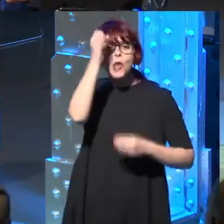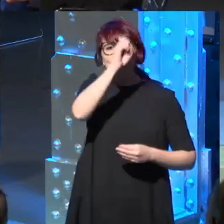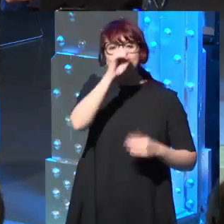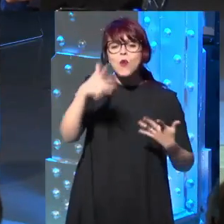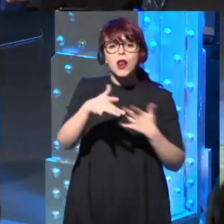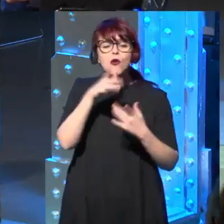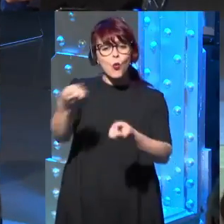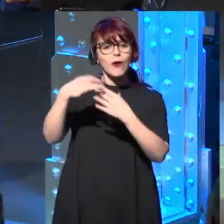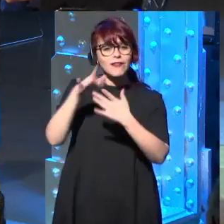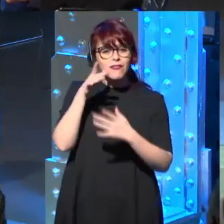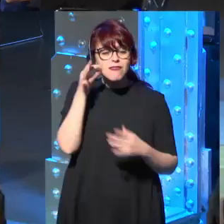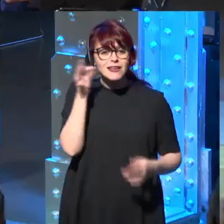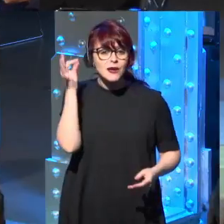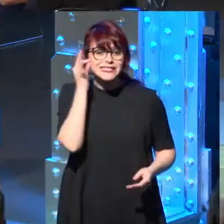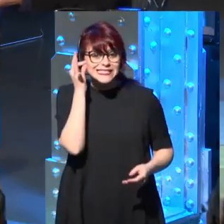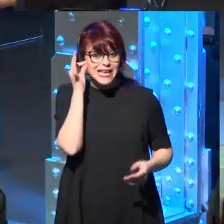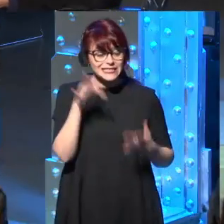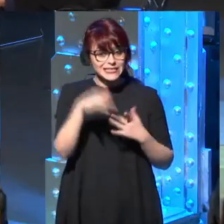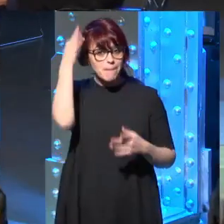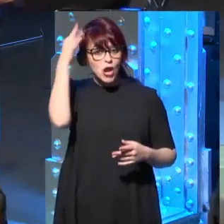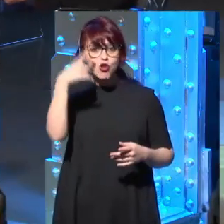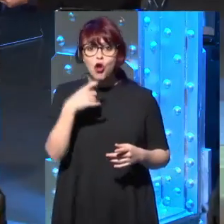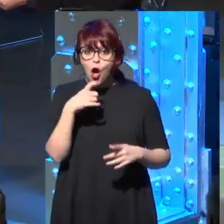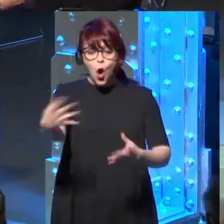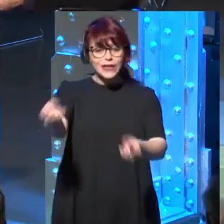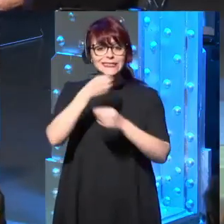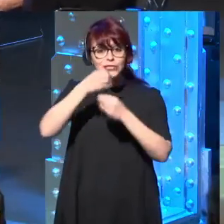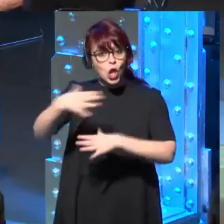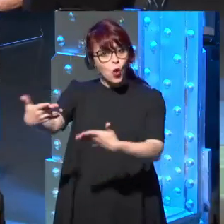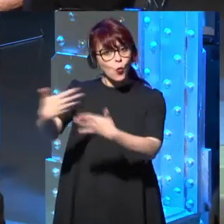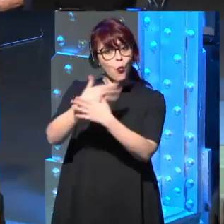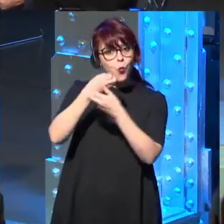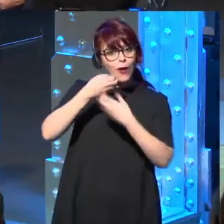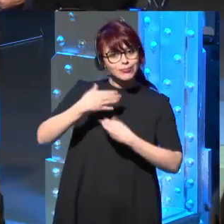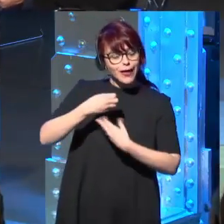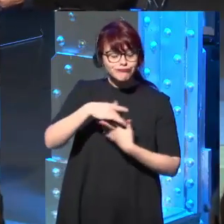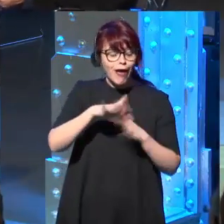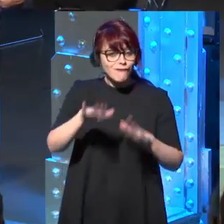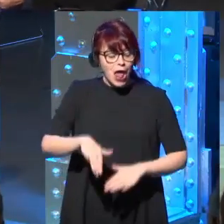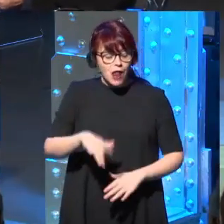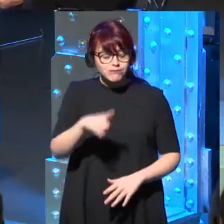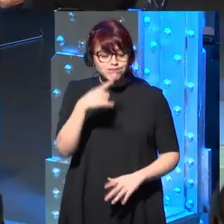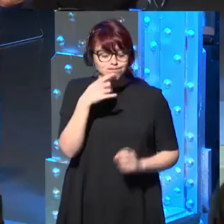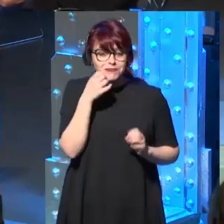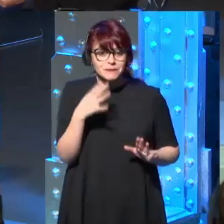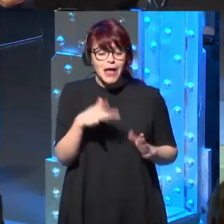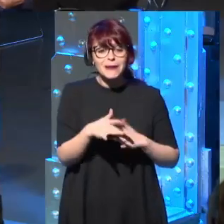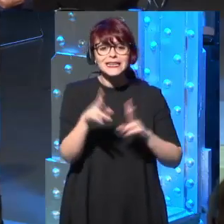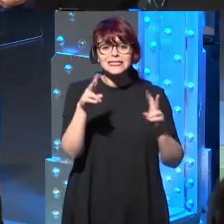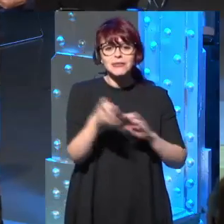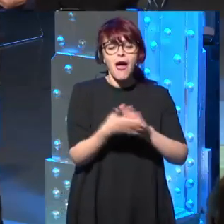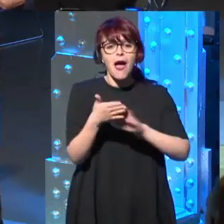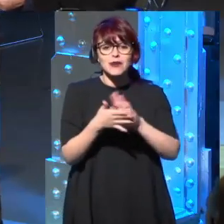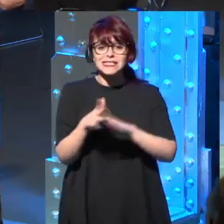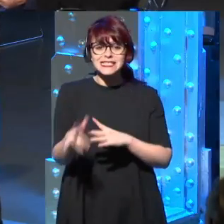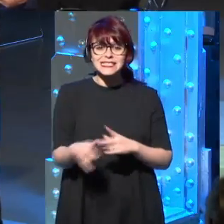red hair, and she told me that story. I will not touch the 2nd and 3rd part of the book for the